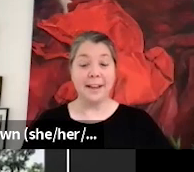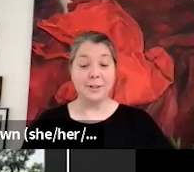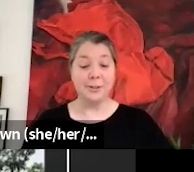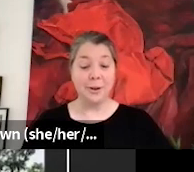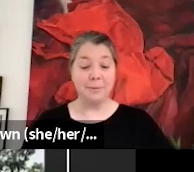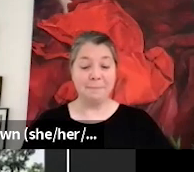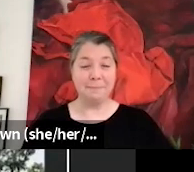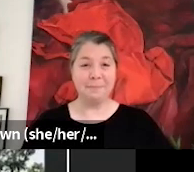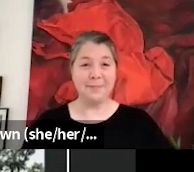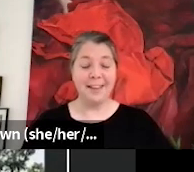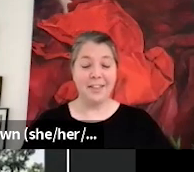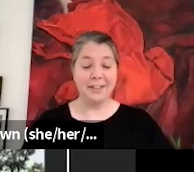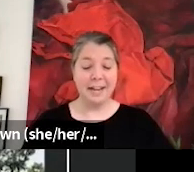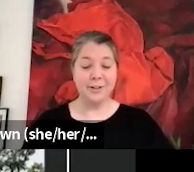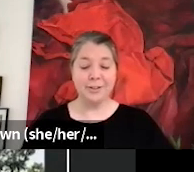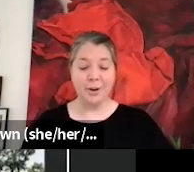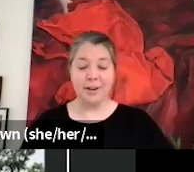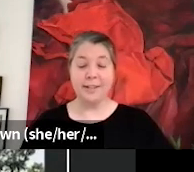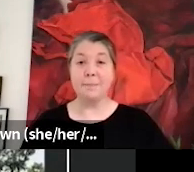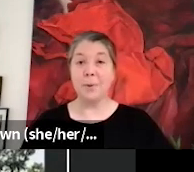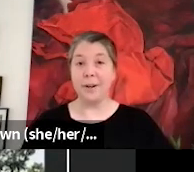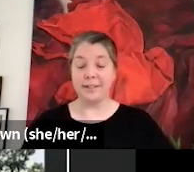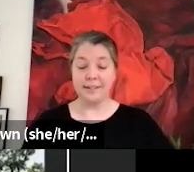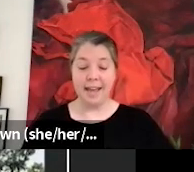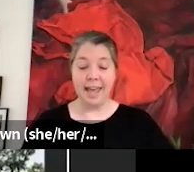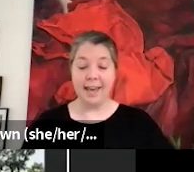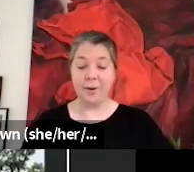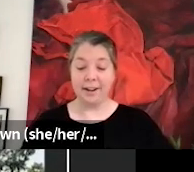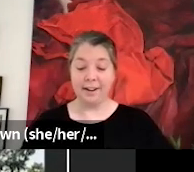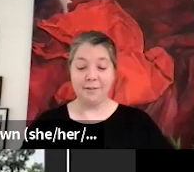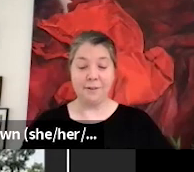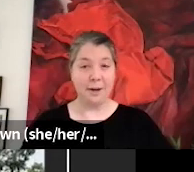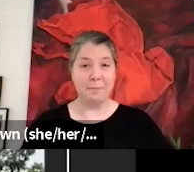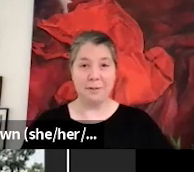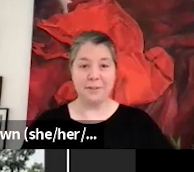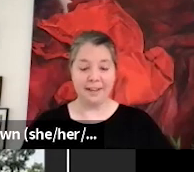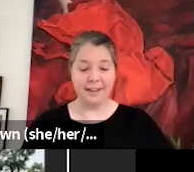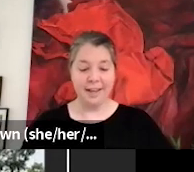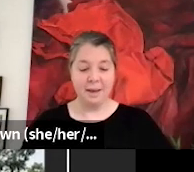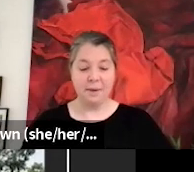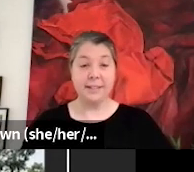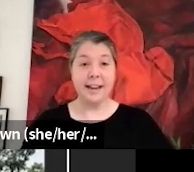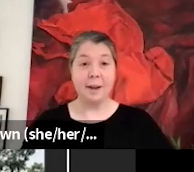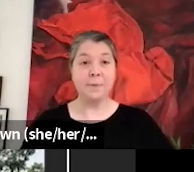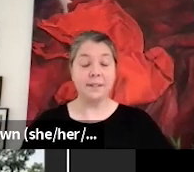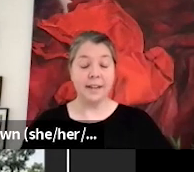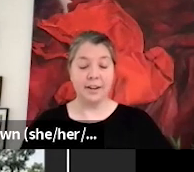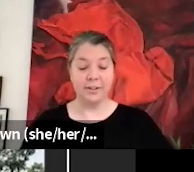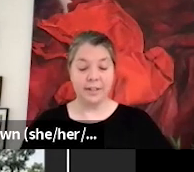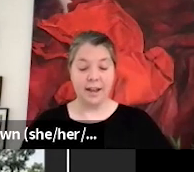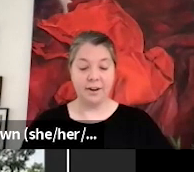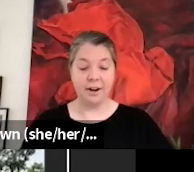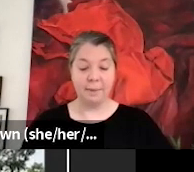Remember the danger zone? The danger zone is important to hang out in very briefly, because it helps us